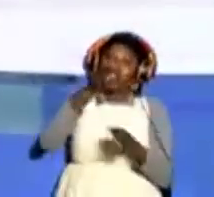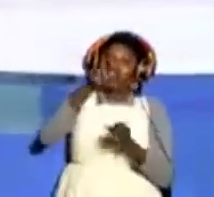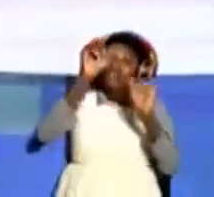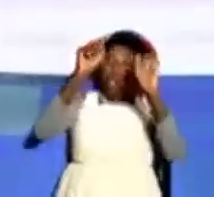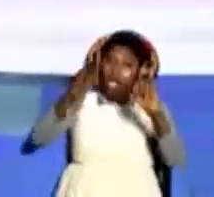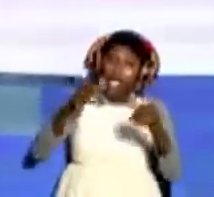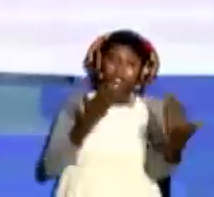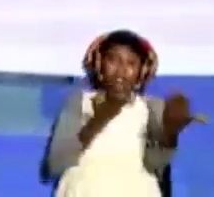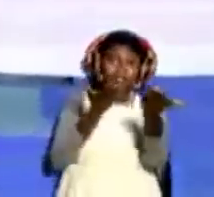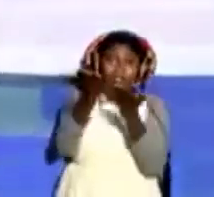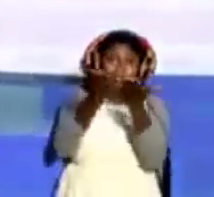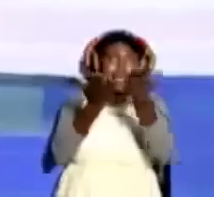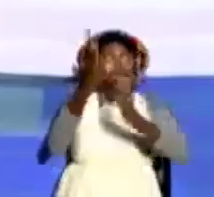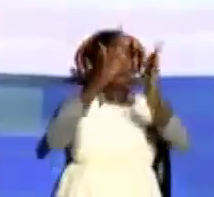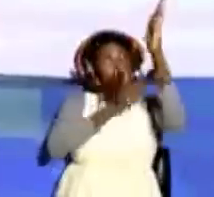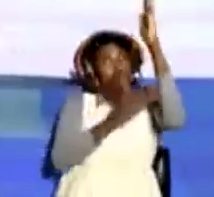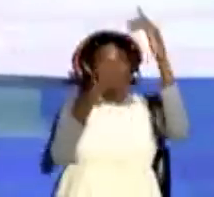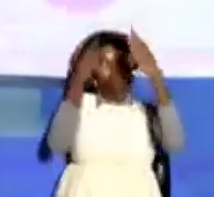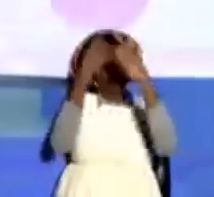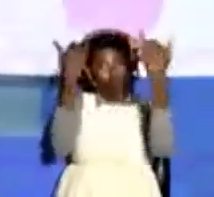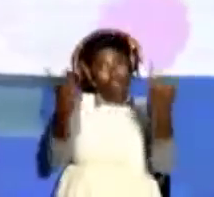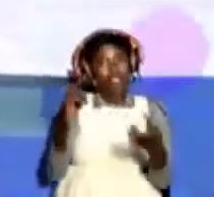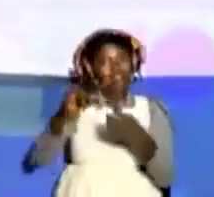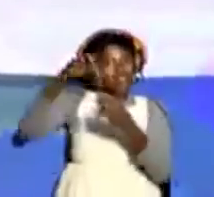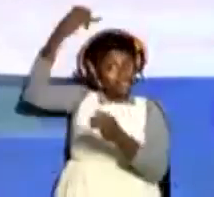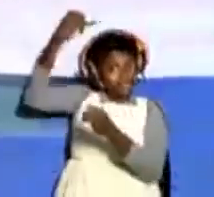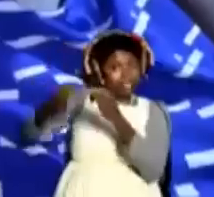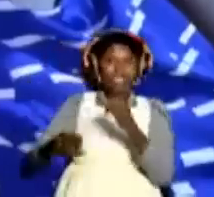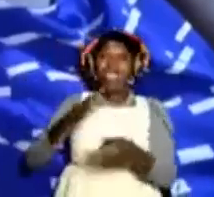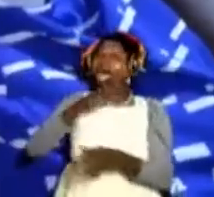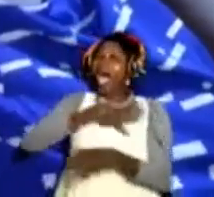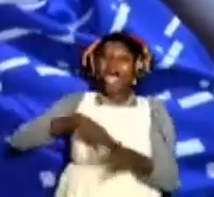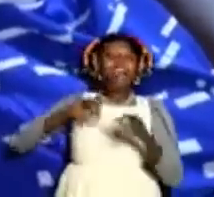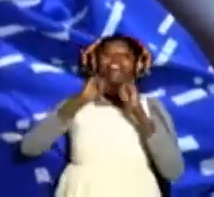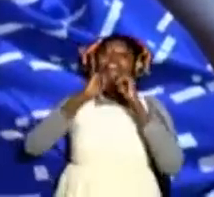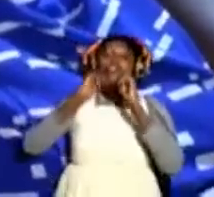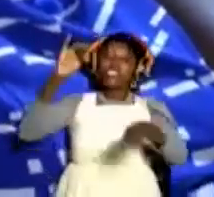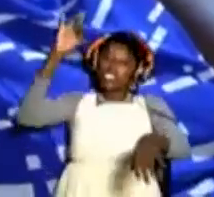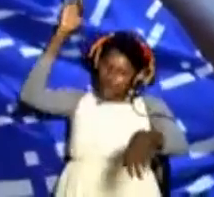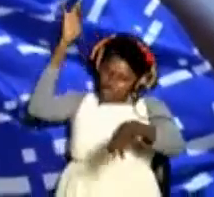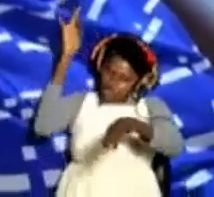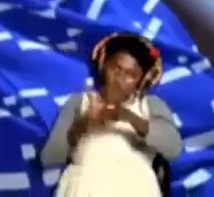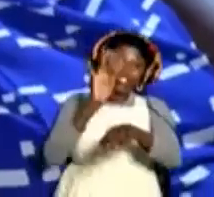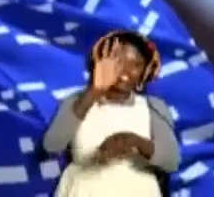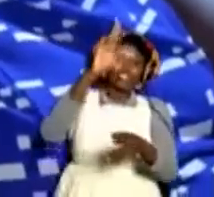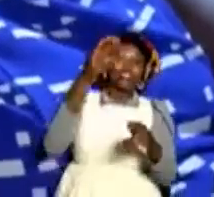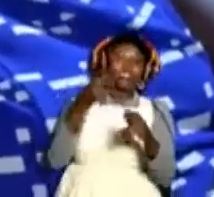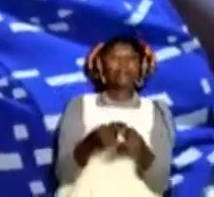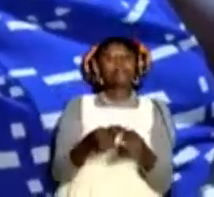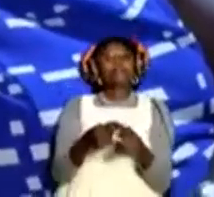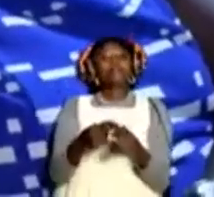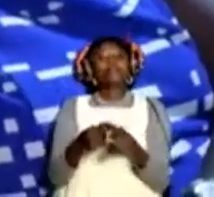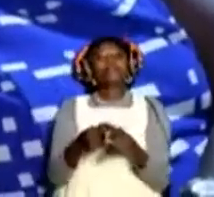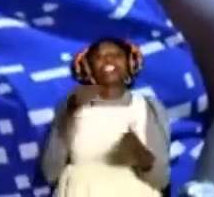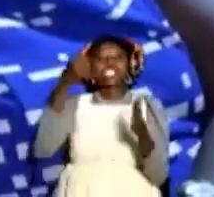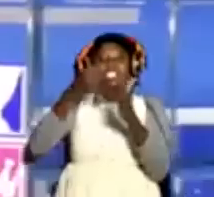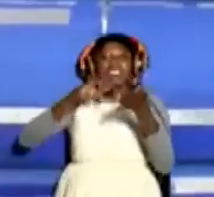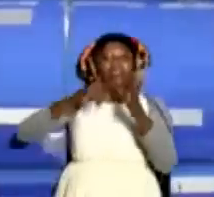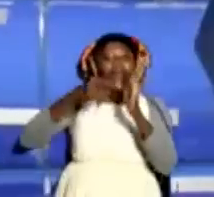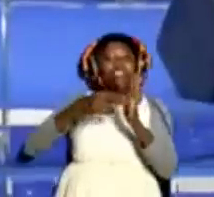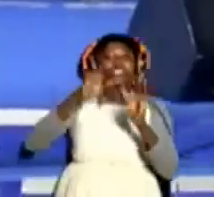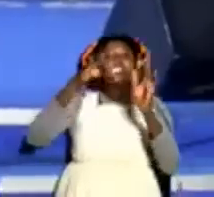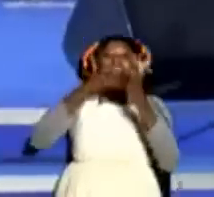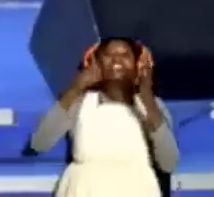you can serve God from now till the end and nothing will tarnish your name. It means it